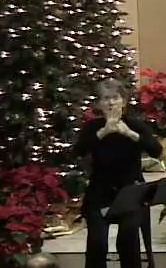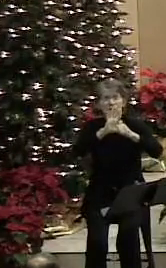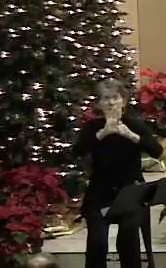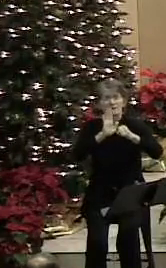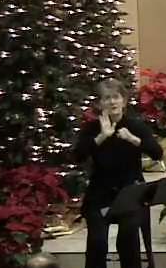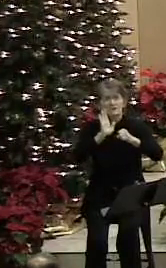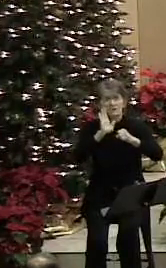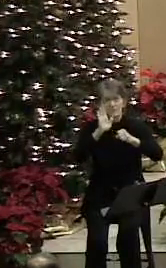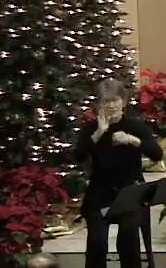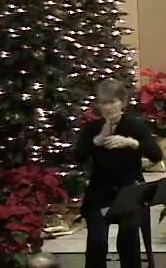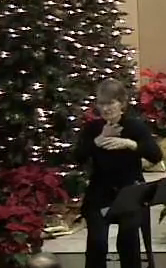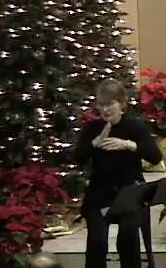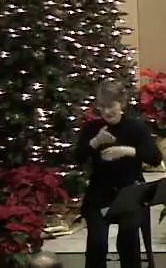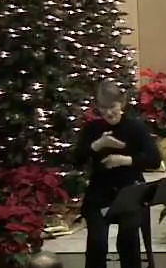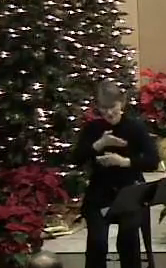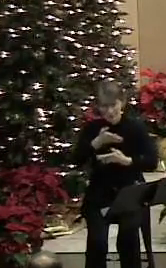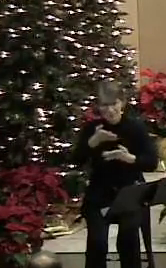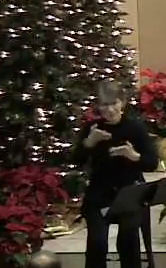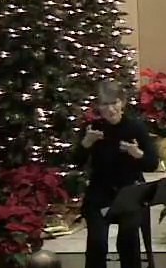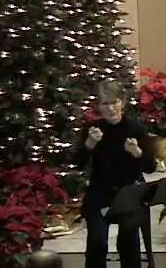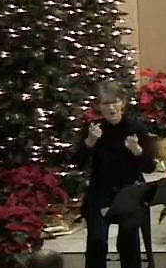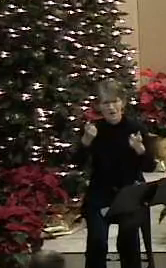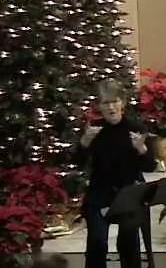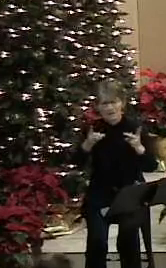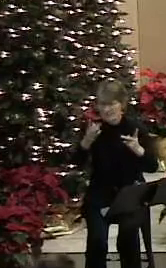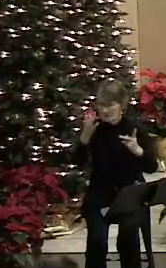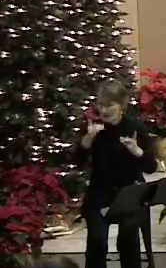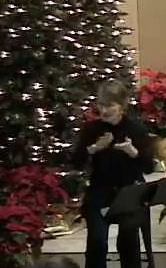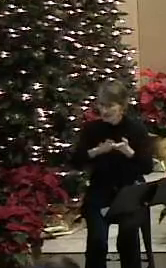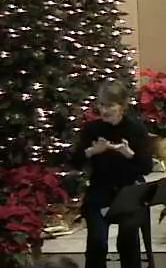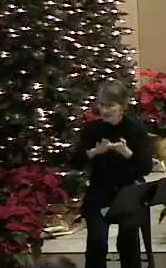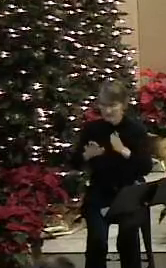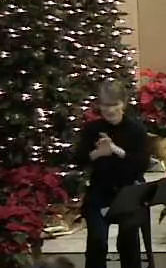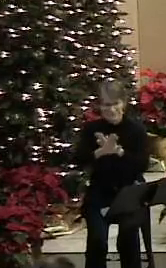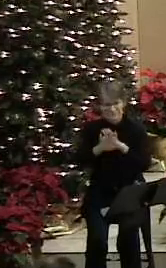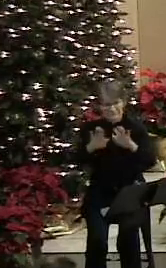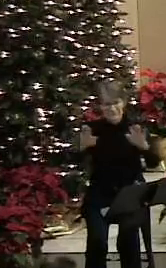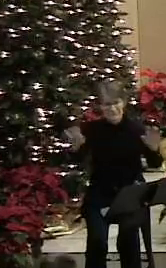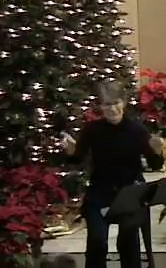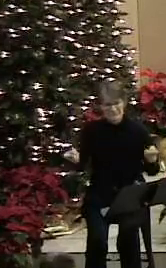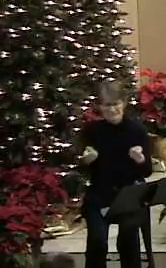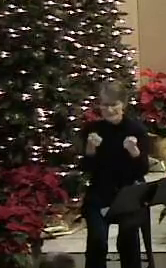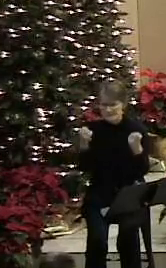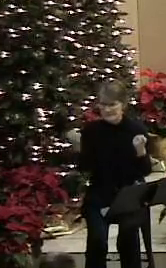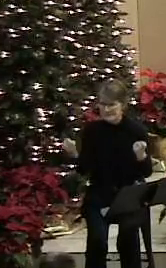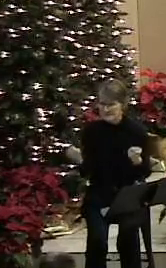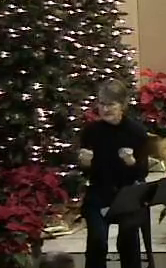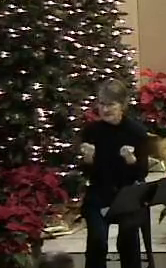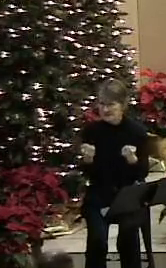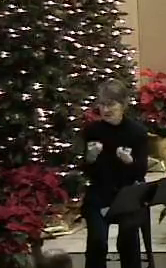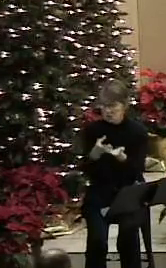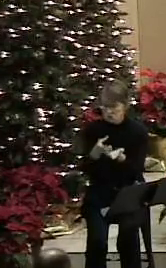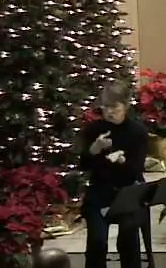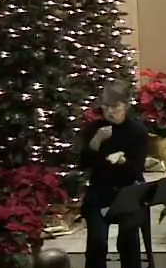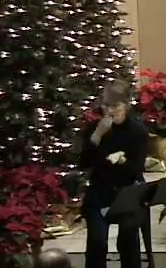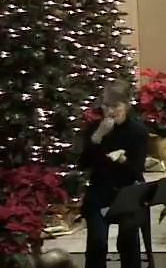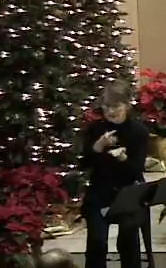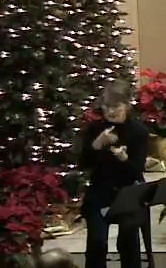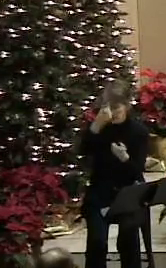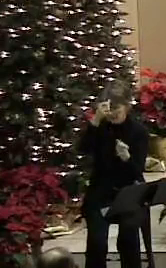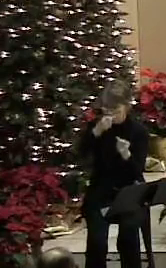covenant, which will be poured out for you and for many for the forgiveness of sin. Do this in memory of